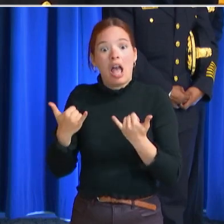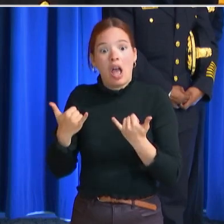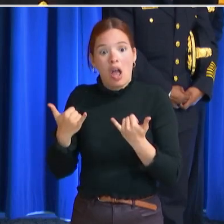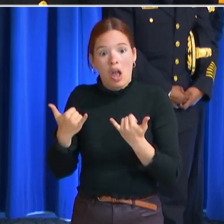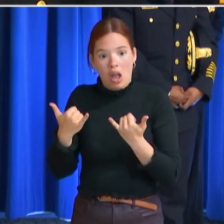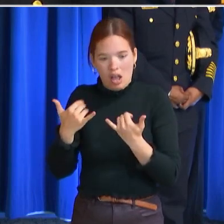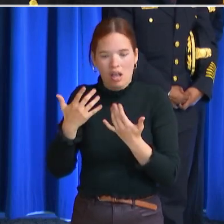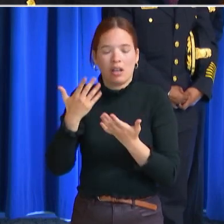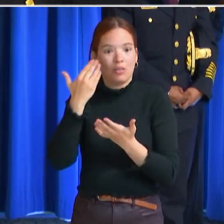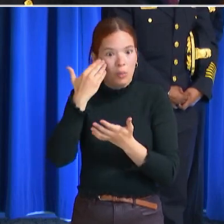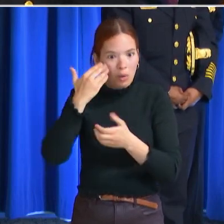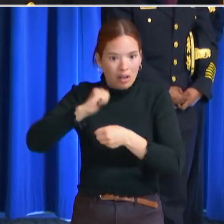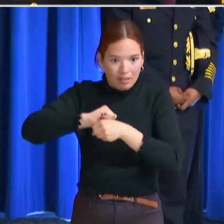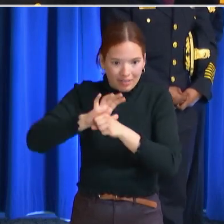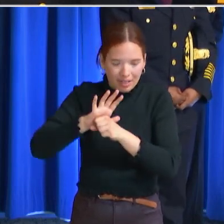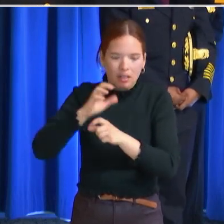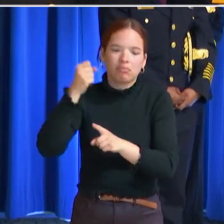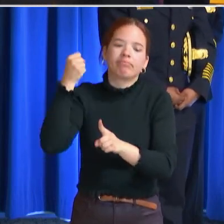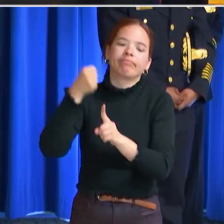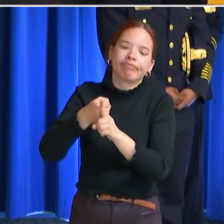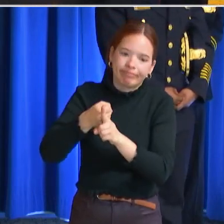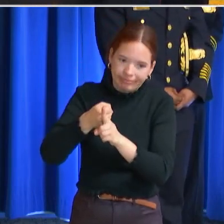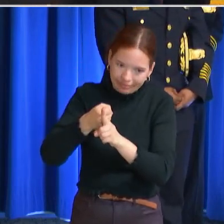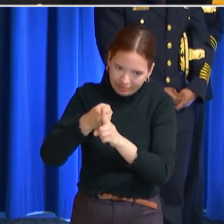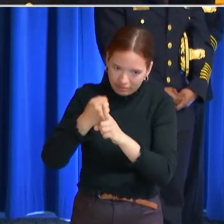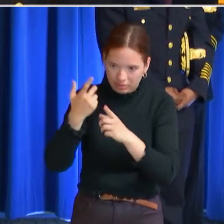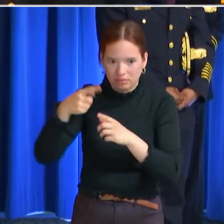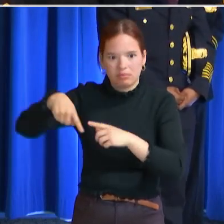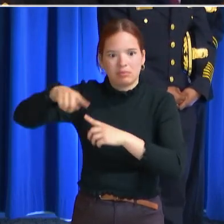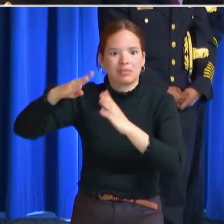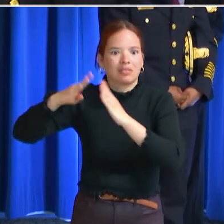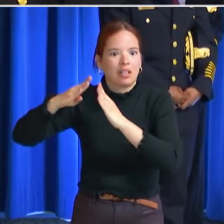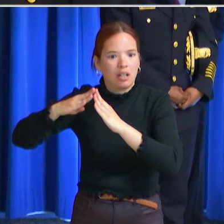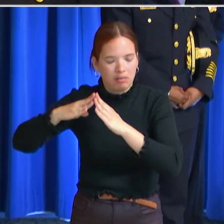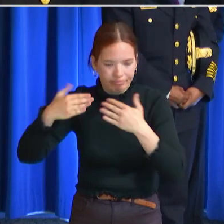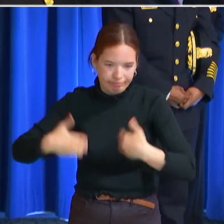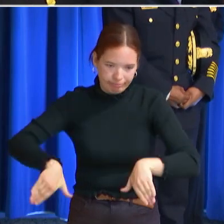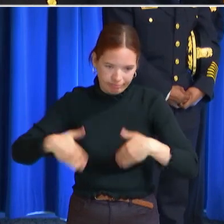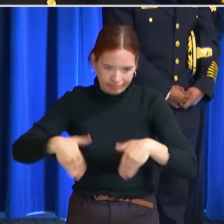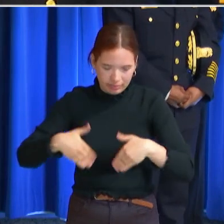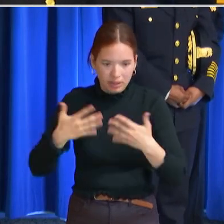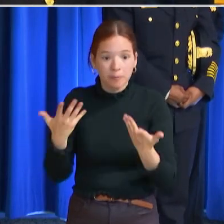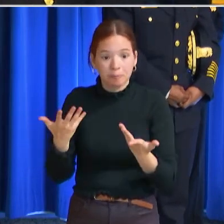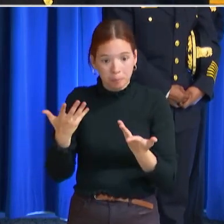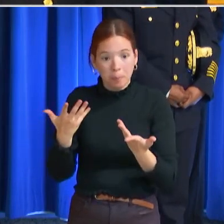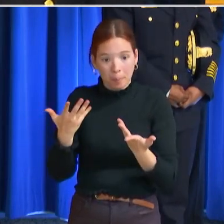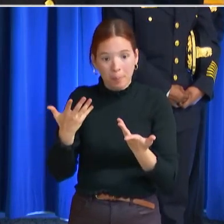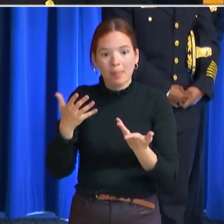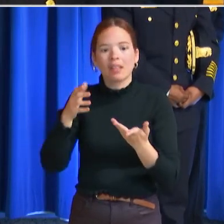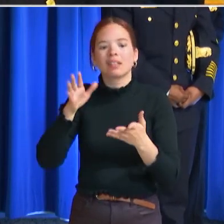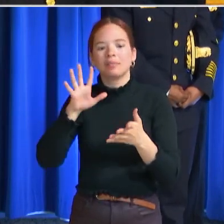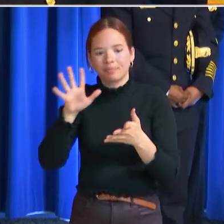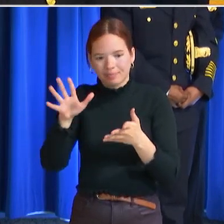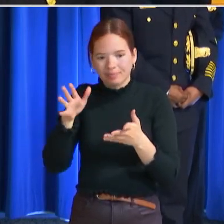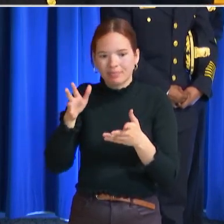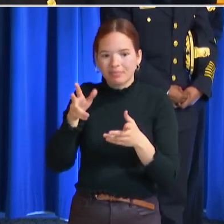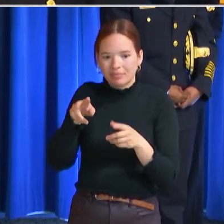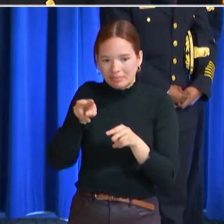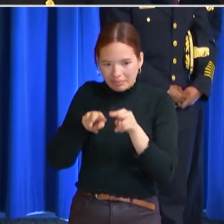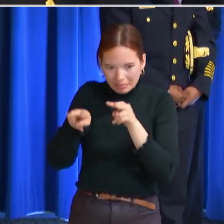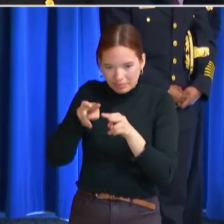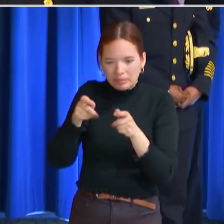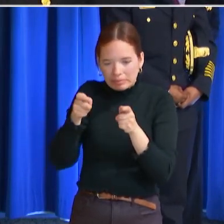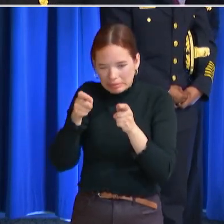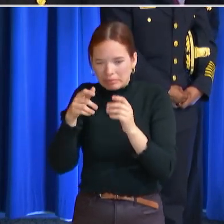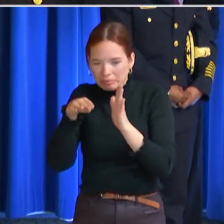especially in our downtown. And we are going to be dealing with that for several years.